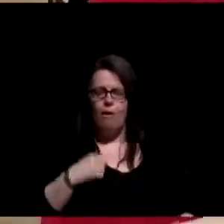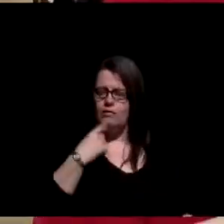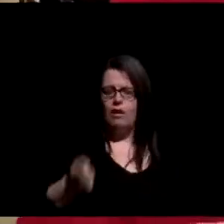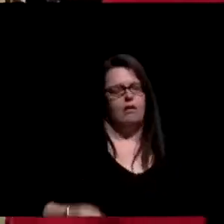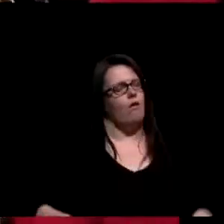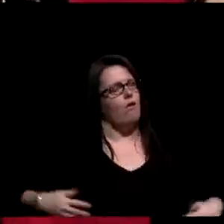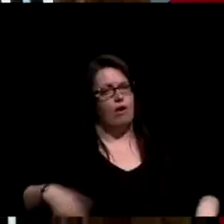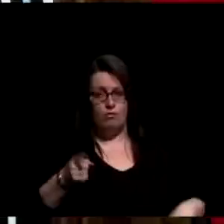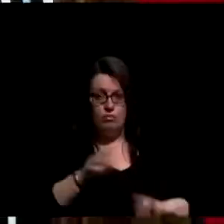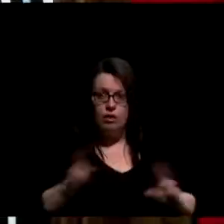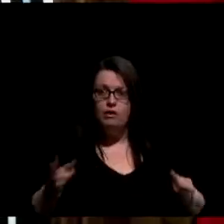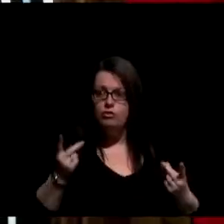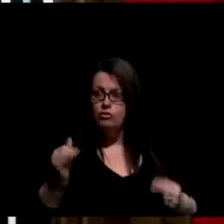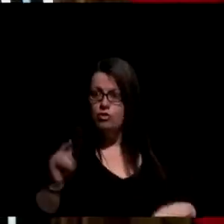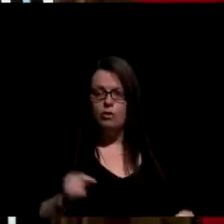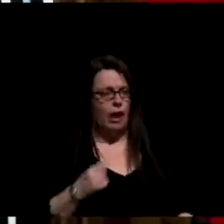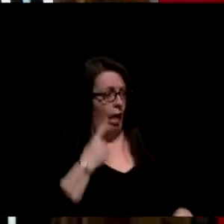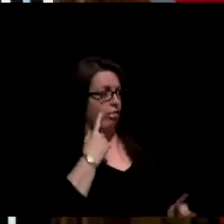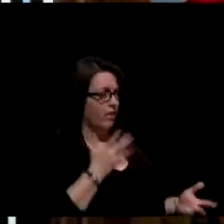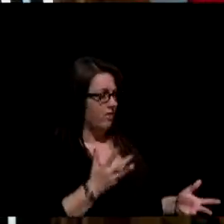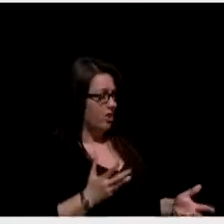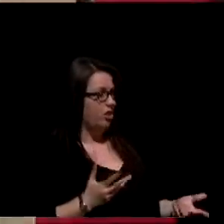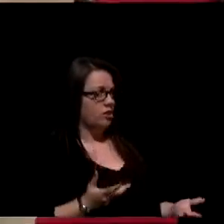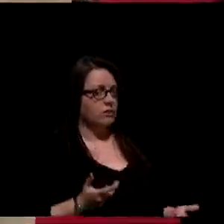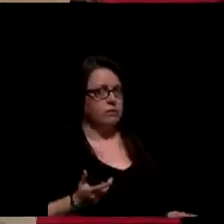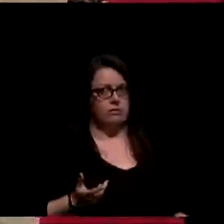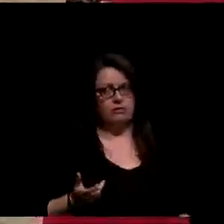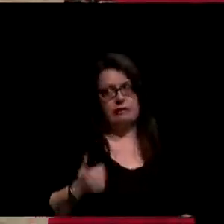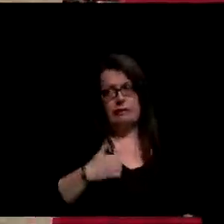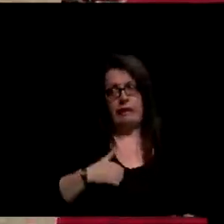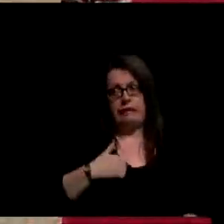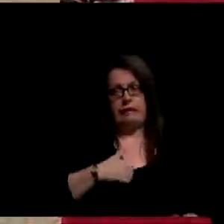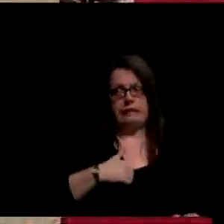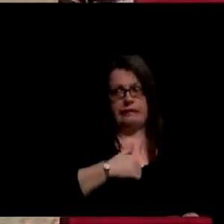do this thing? I think we just did. So how we do?